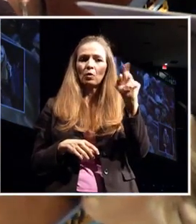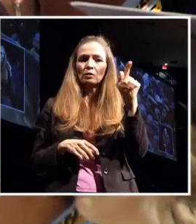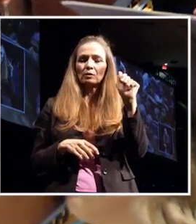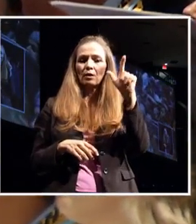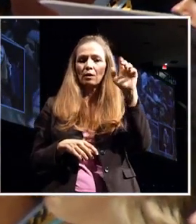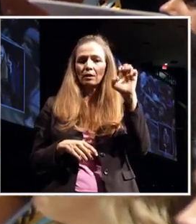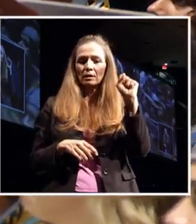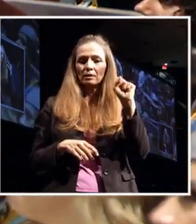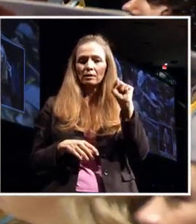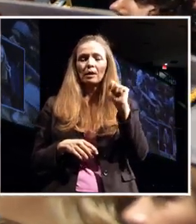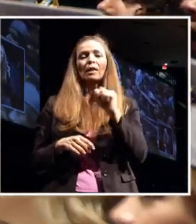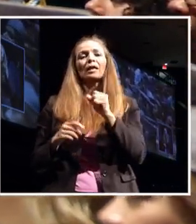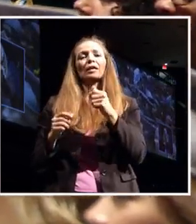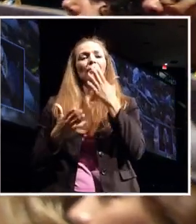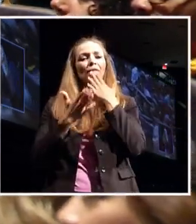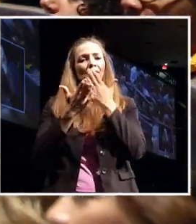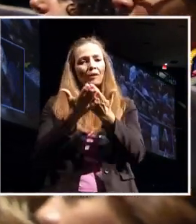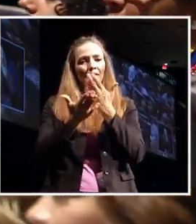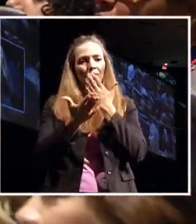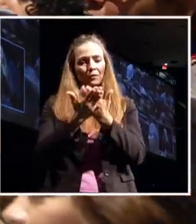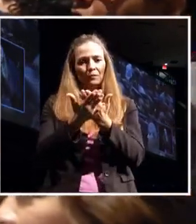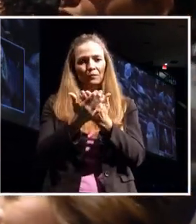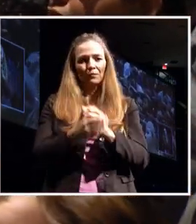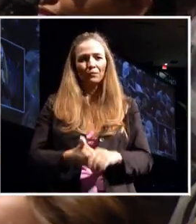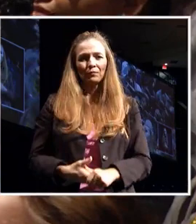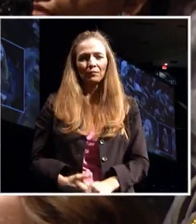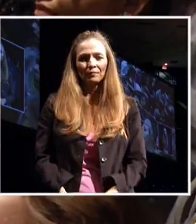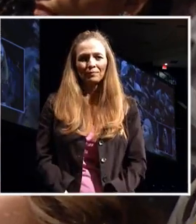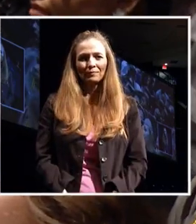Assistant Director Chris Yancey. Thank you.